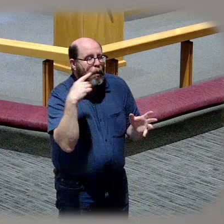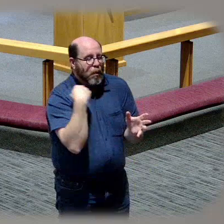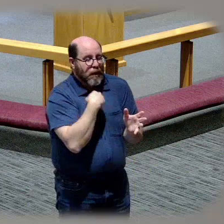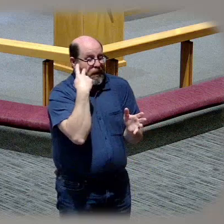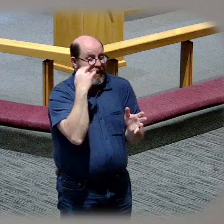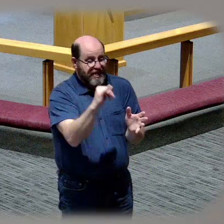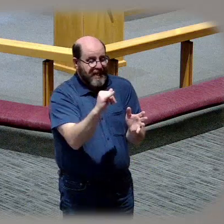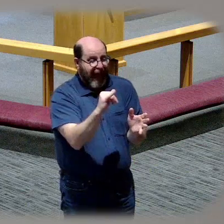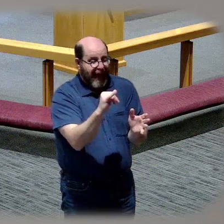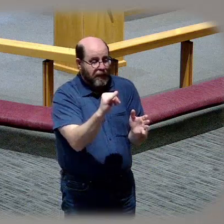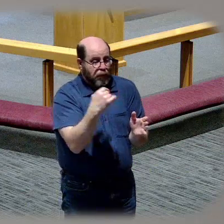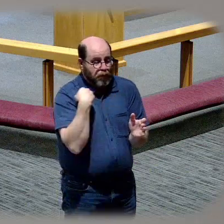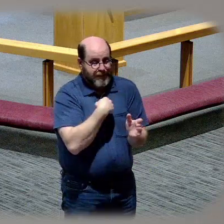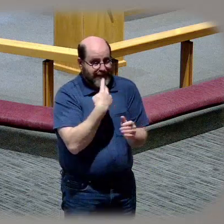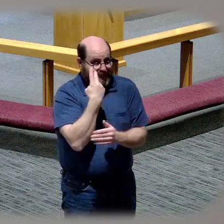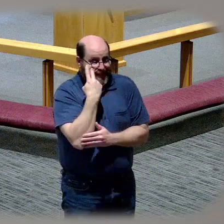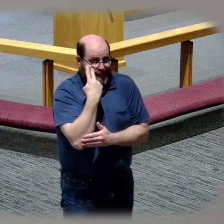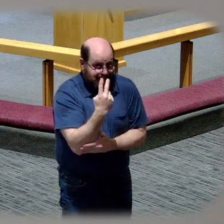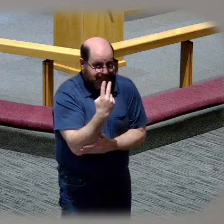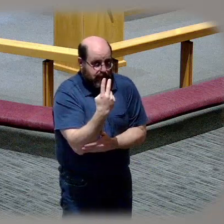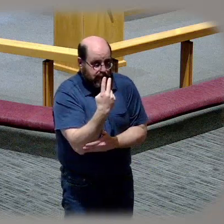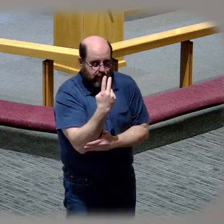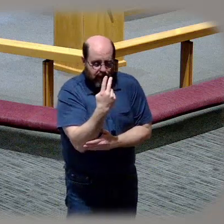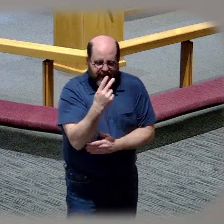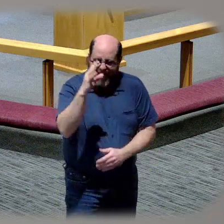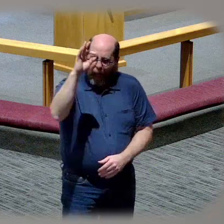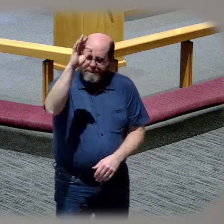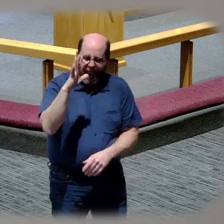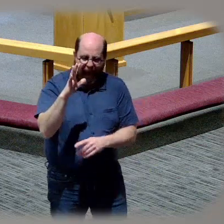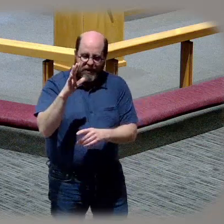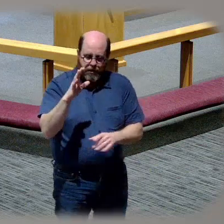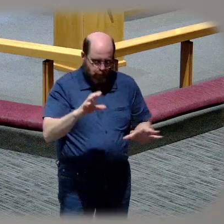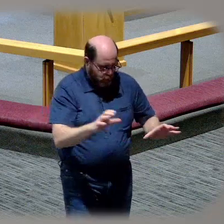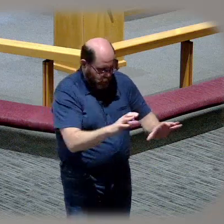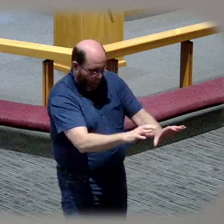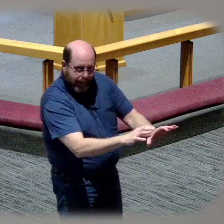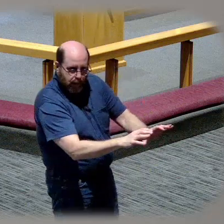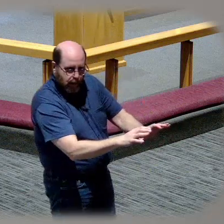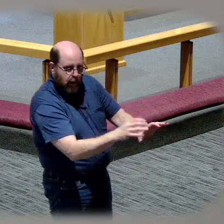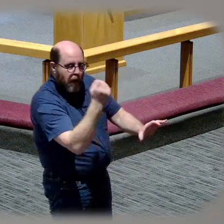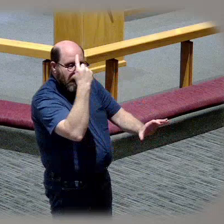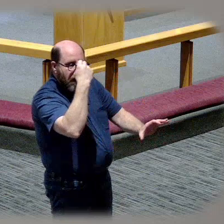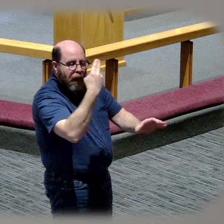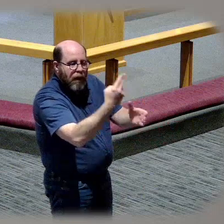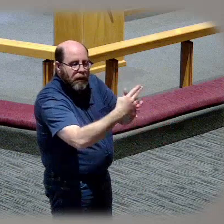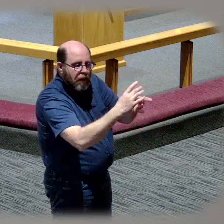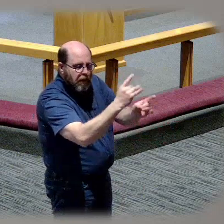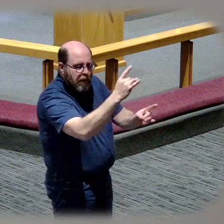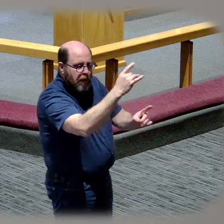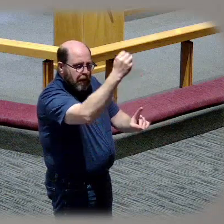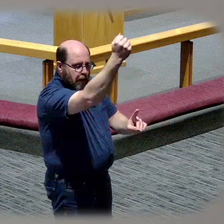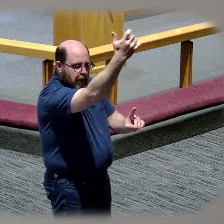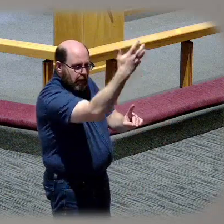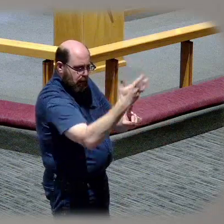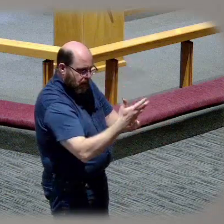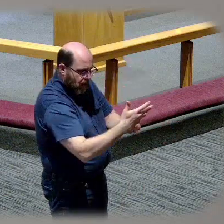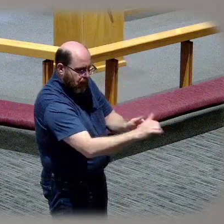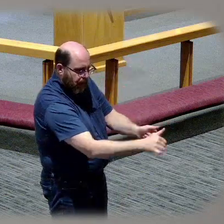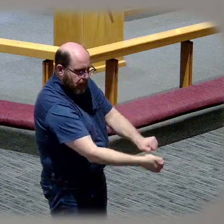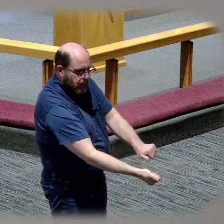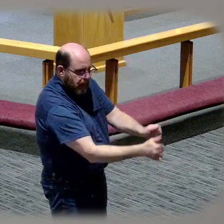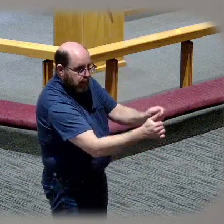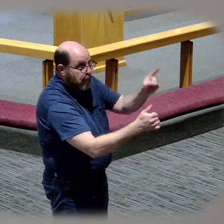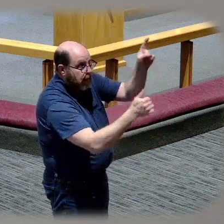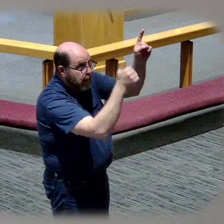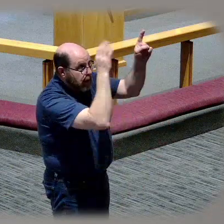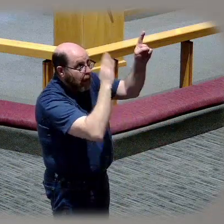see by the hand of the pastor is at the same time a baptism of the Holy Spirit performed by God.